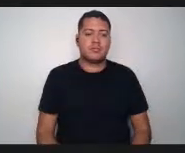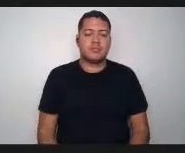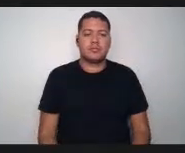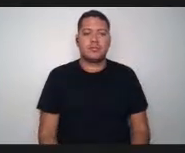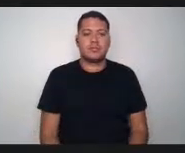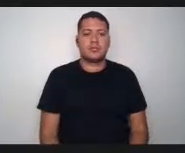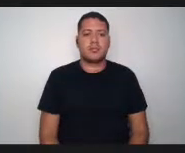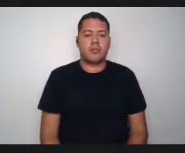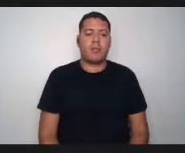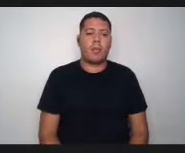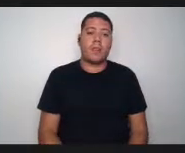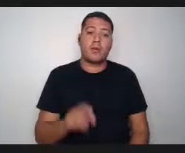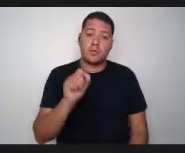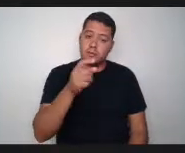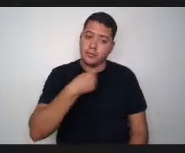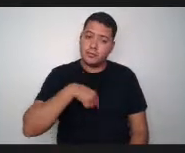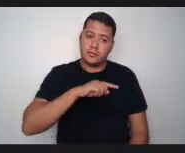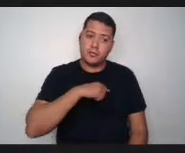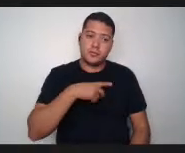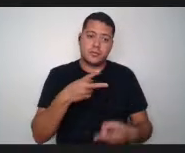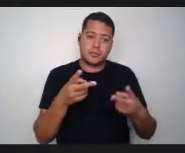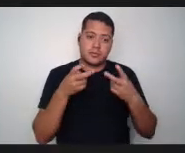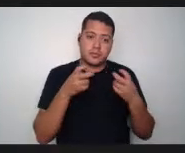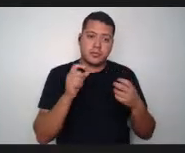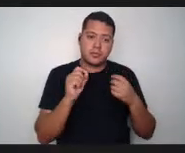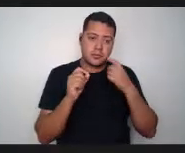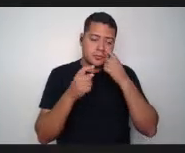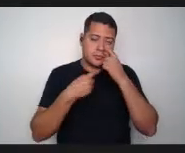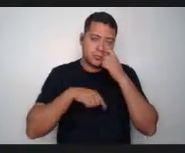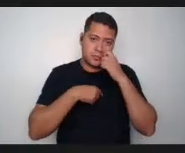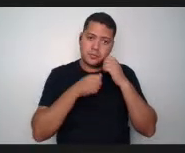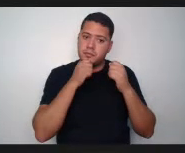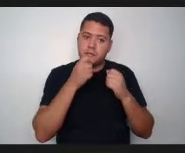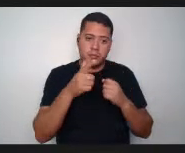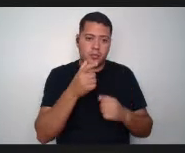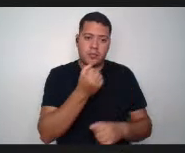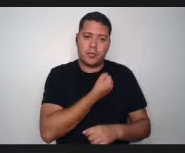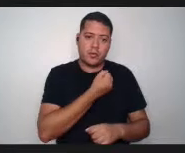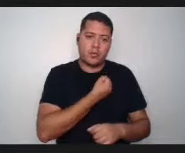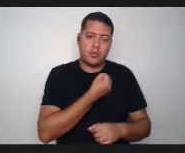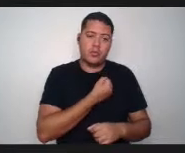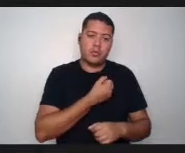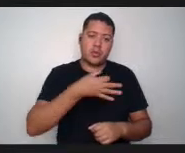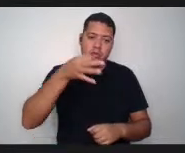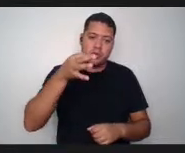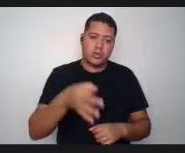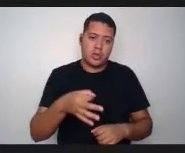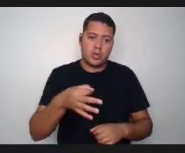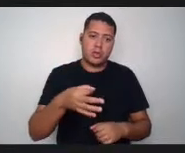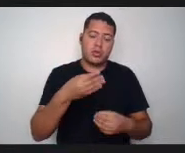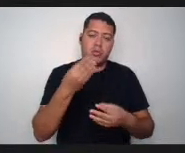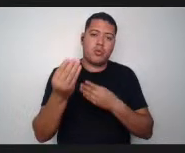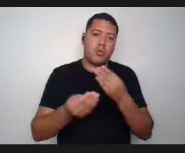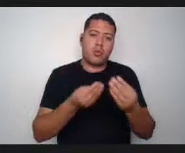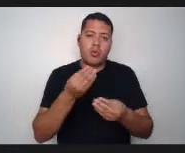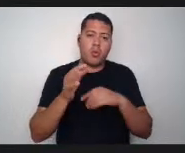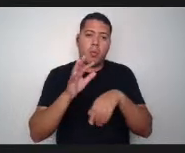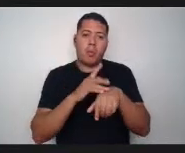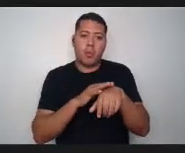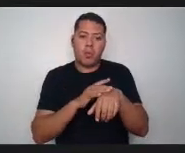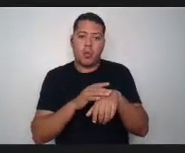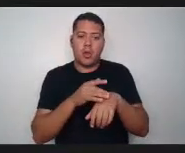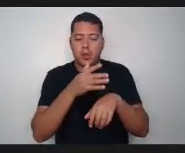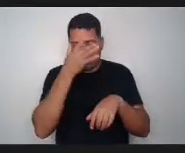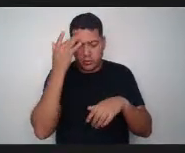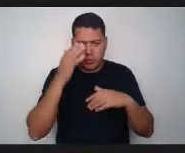of numbers. And I believe that's the discussion. What we realize is that we don't yet have